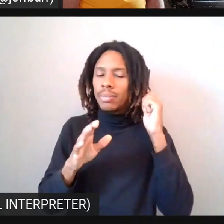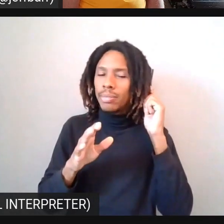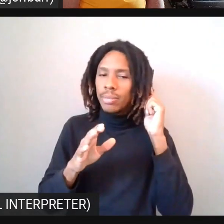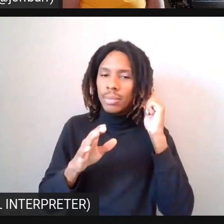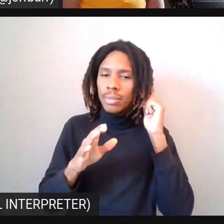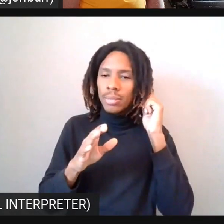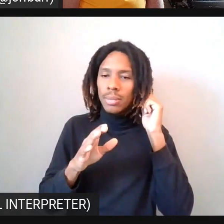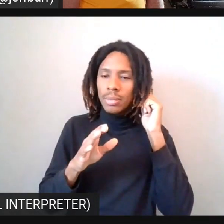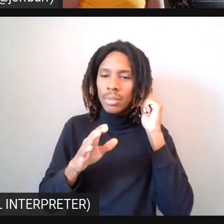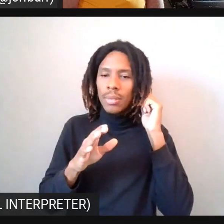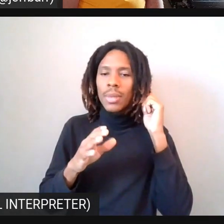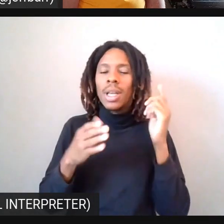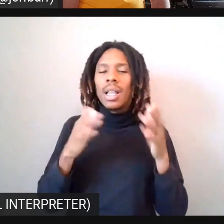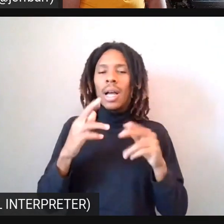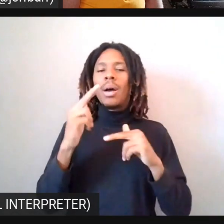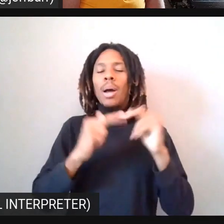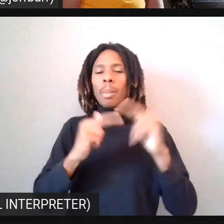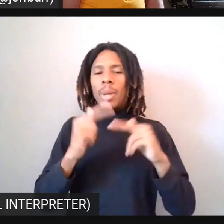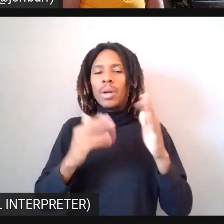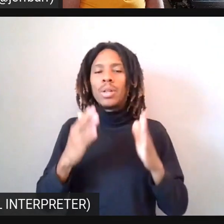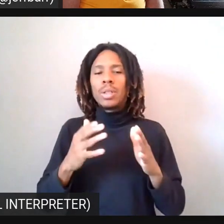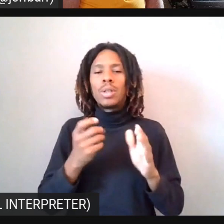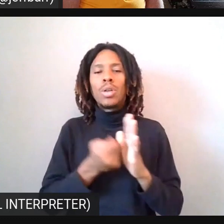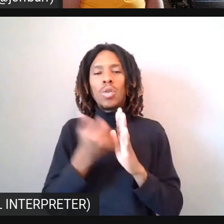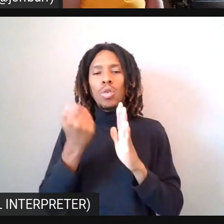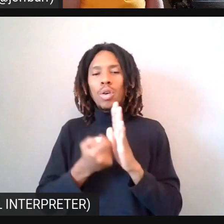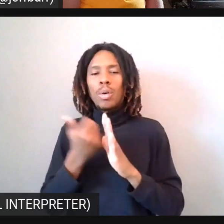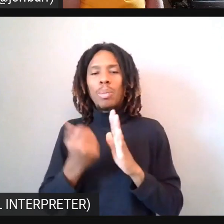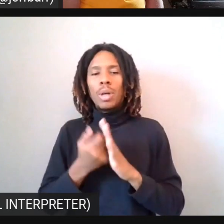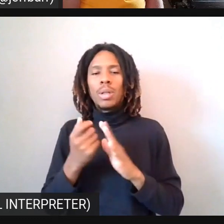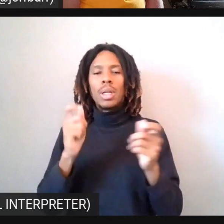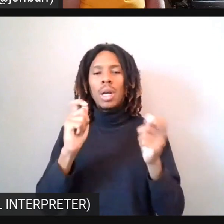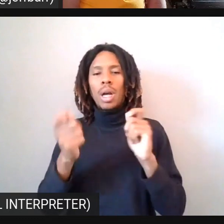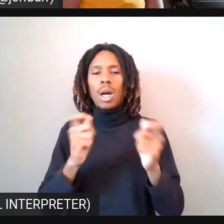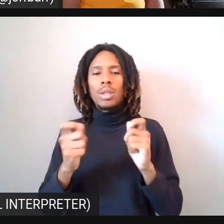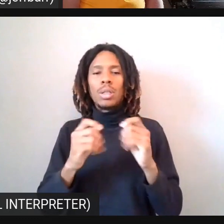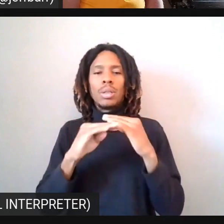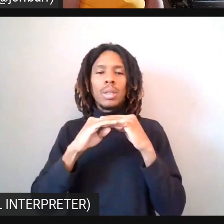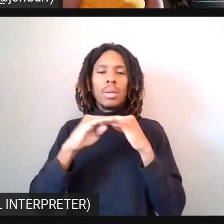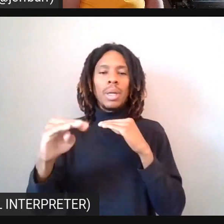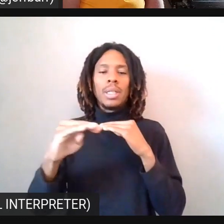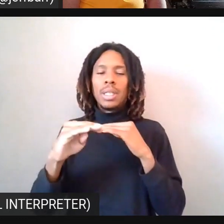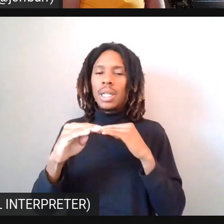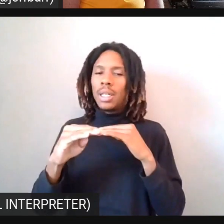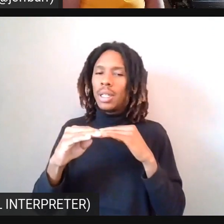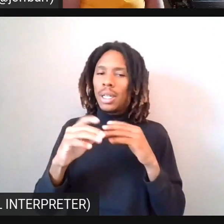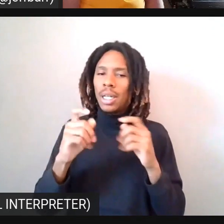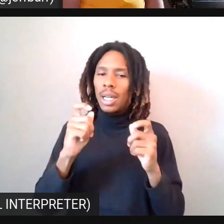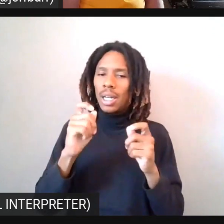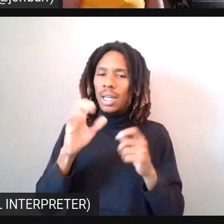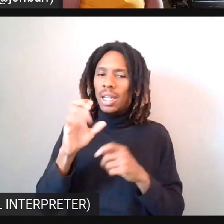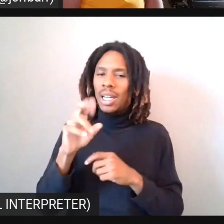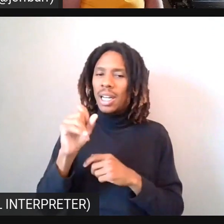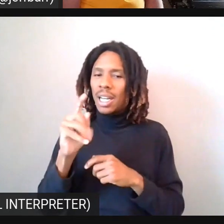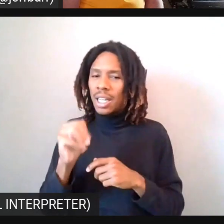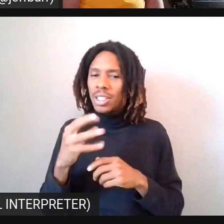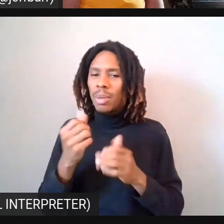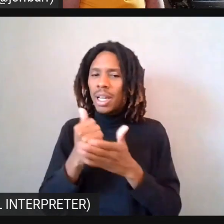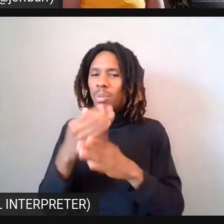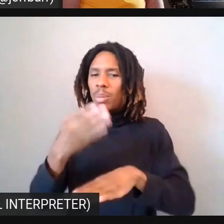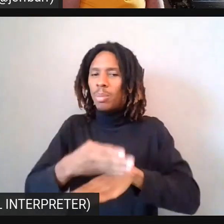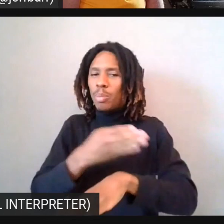allows these builders to remove the need to author and maintain custom code to discover and delete, helping improve developer